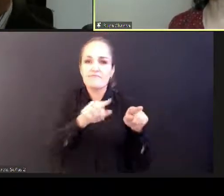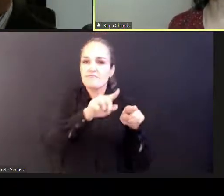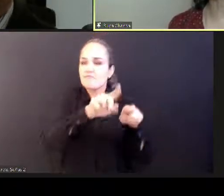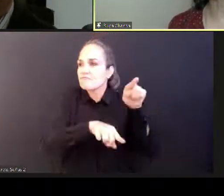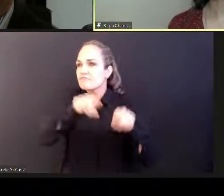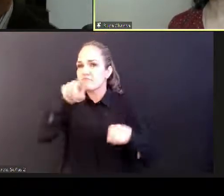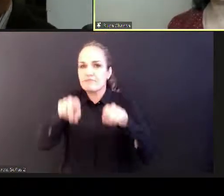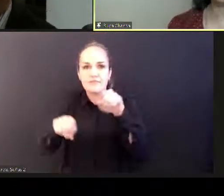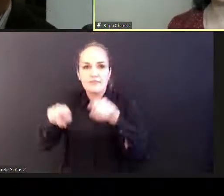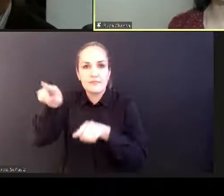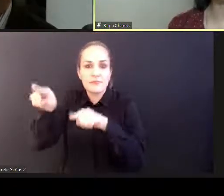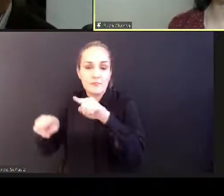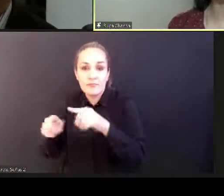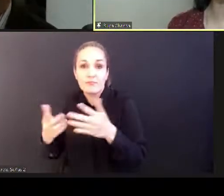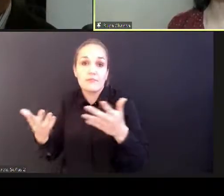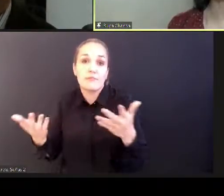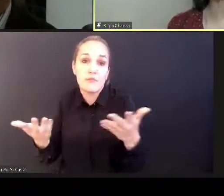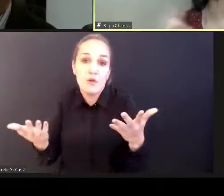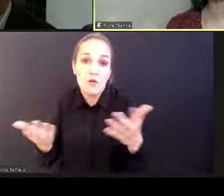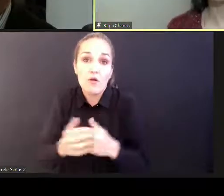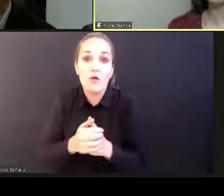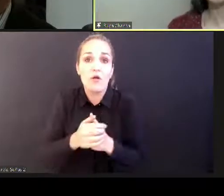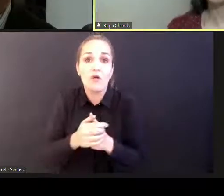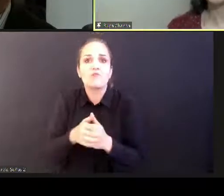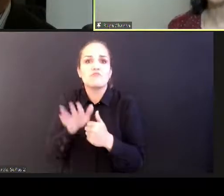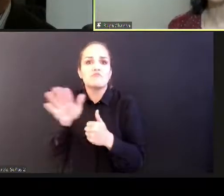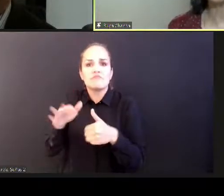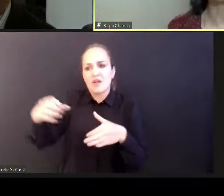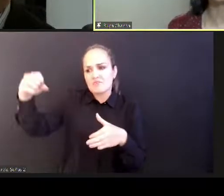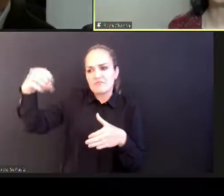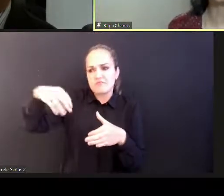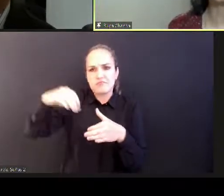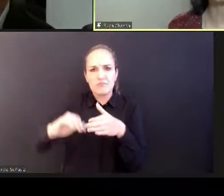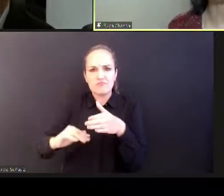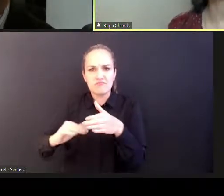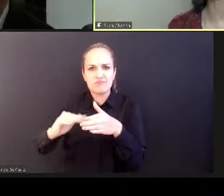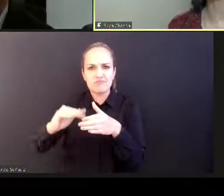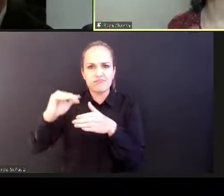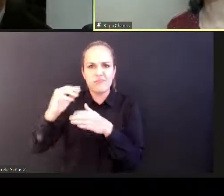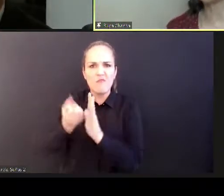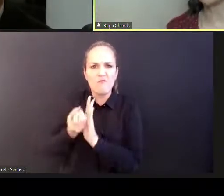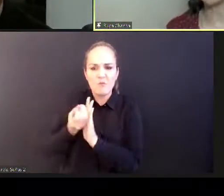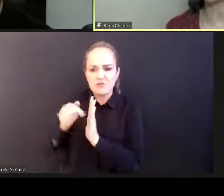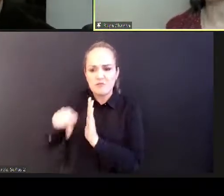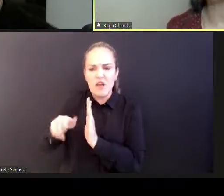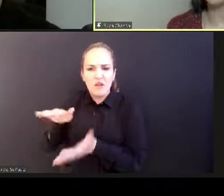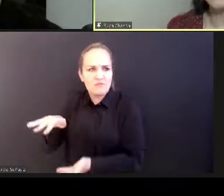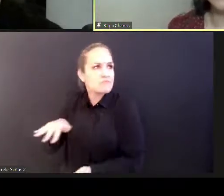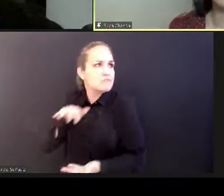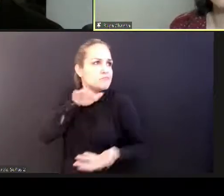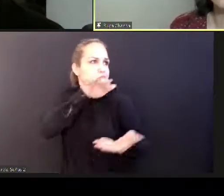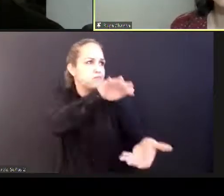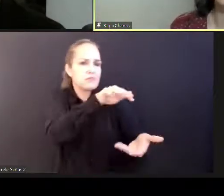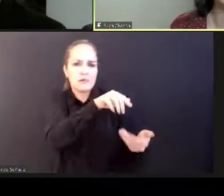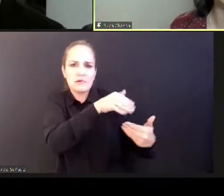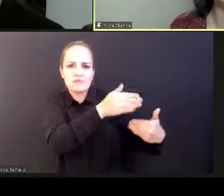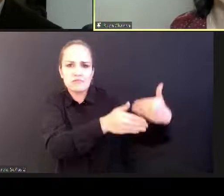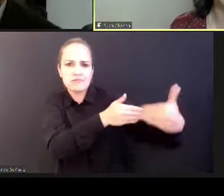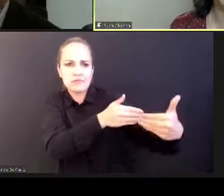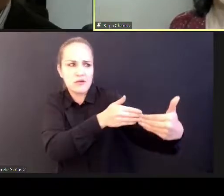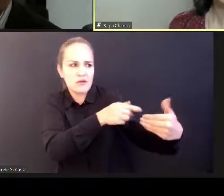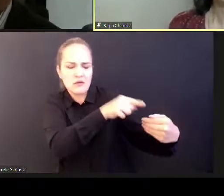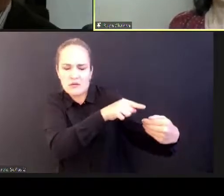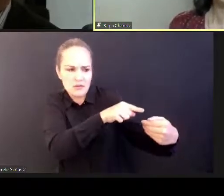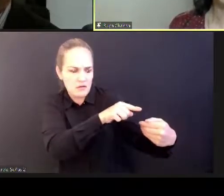commitments. Its digital trade chapter is exempt from the dispute settlement chapter, so effectively how enforceable are the commitments, we don't